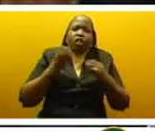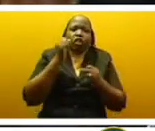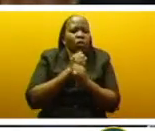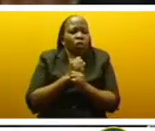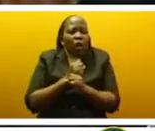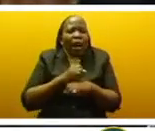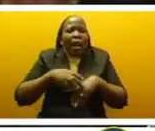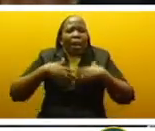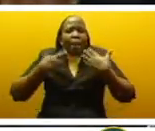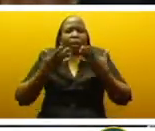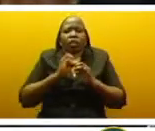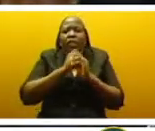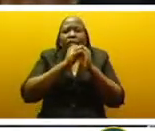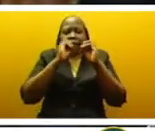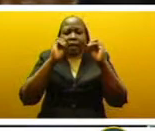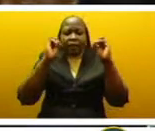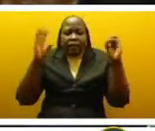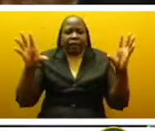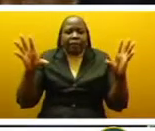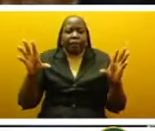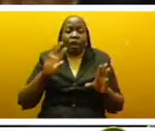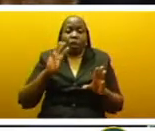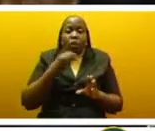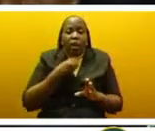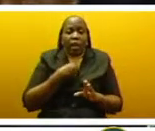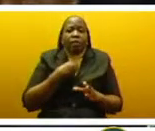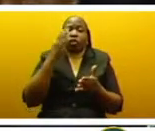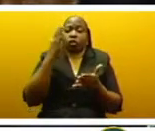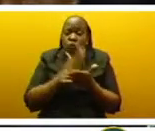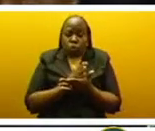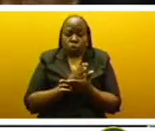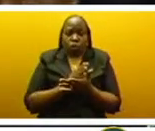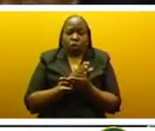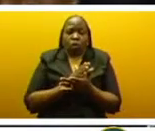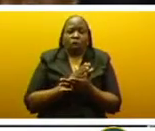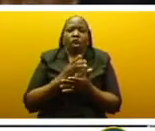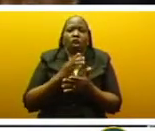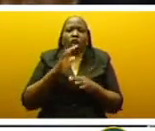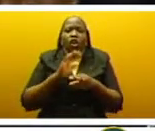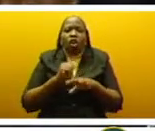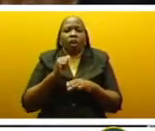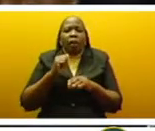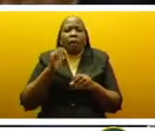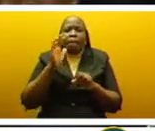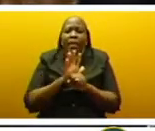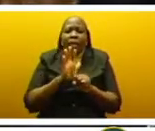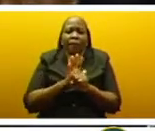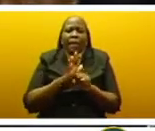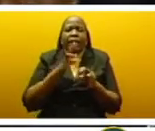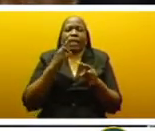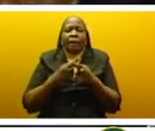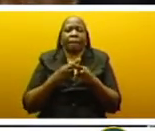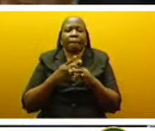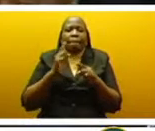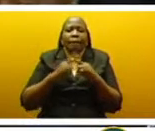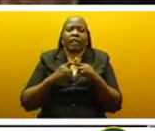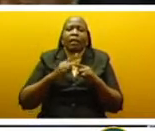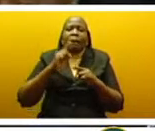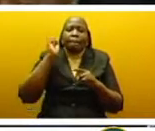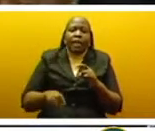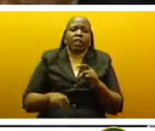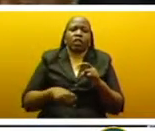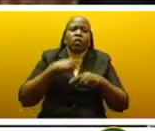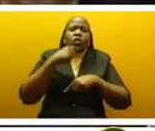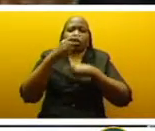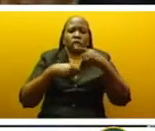and like I said, we've really been battered, but we shall soldier on. I will use Martin